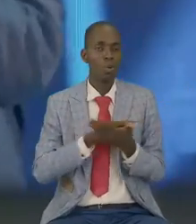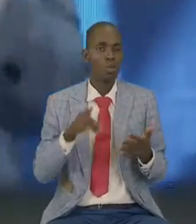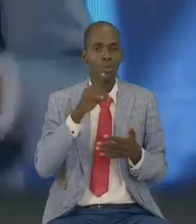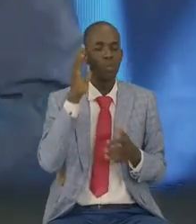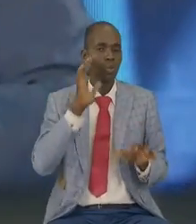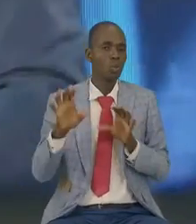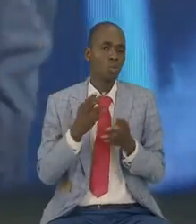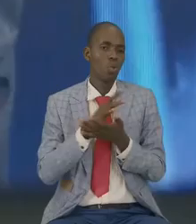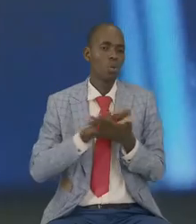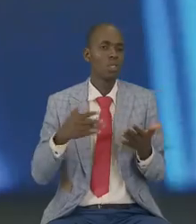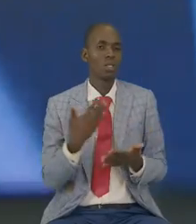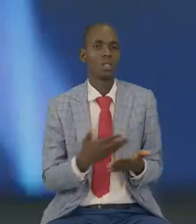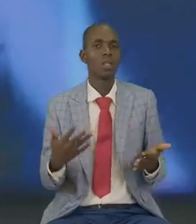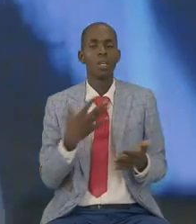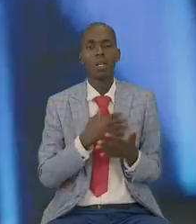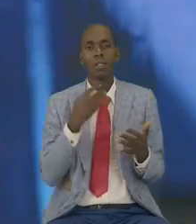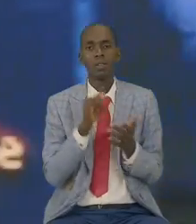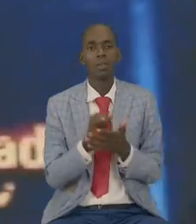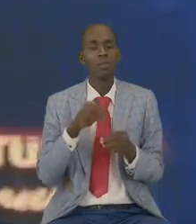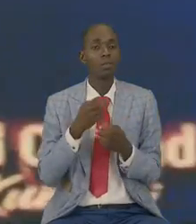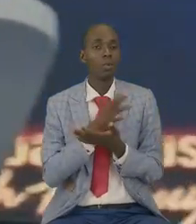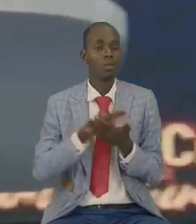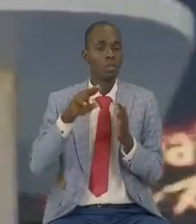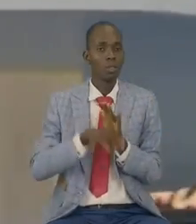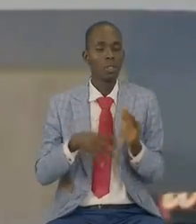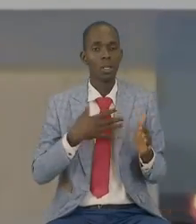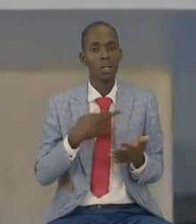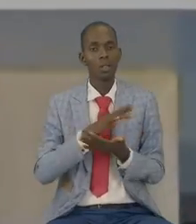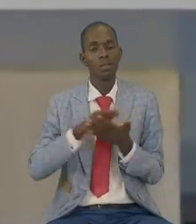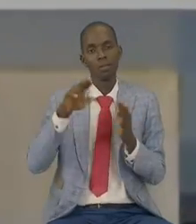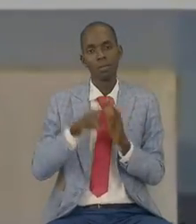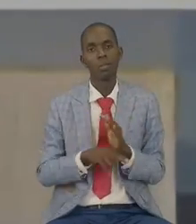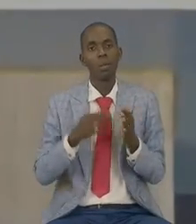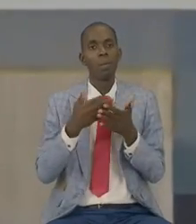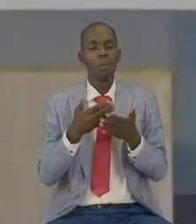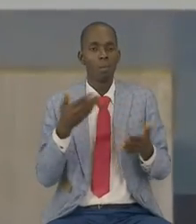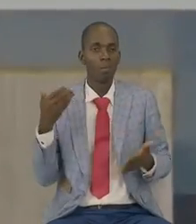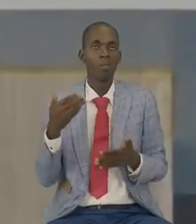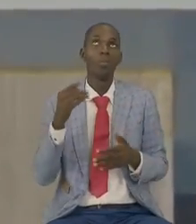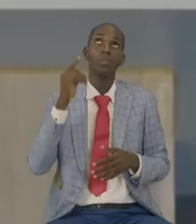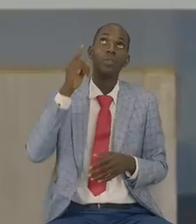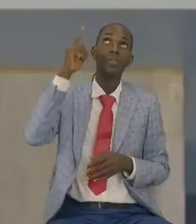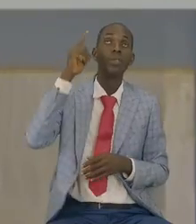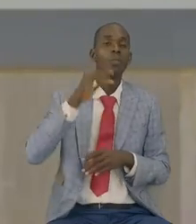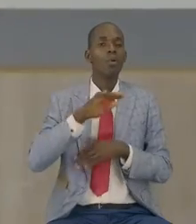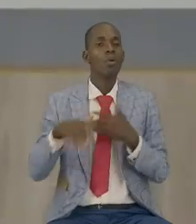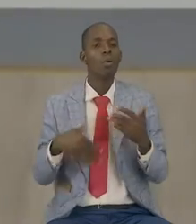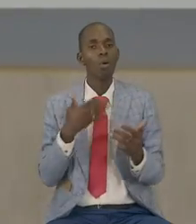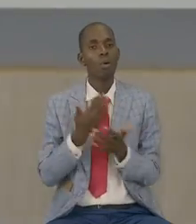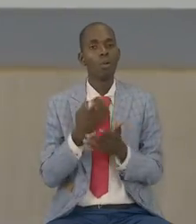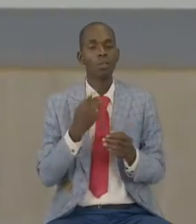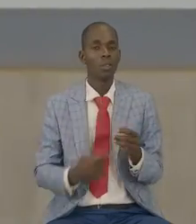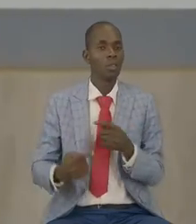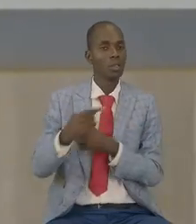holy things. And he said, in holiness and righteousness before him all the days